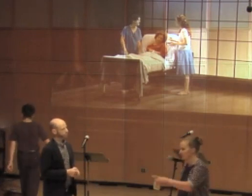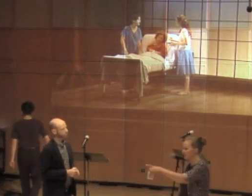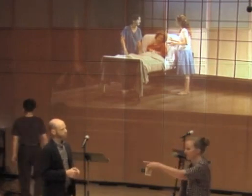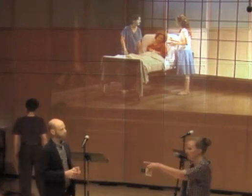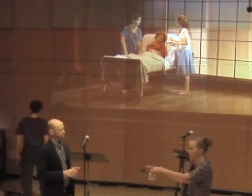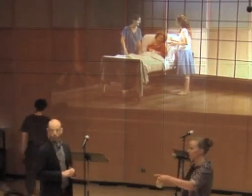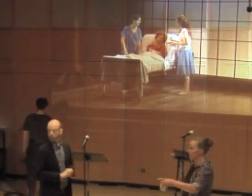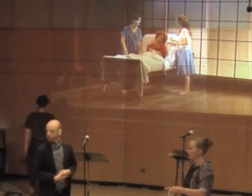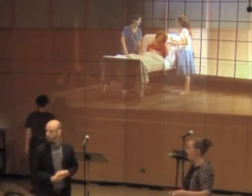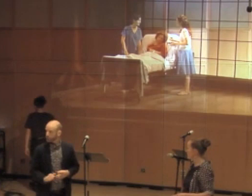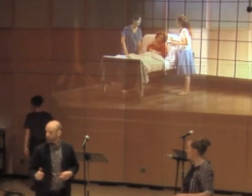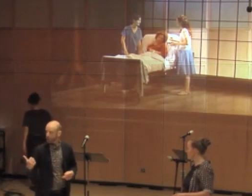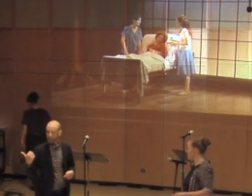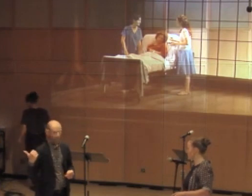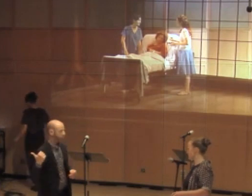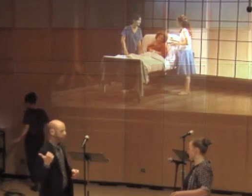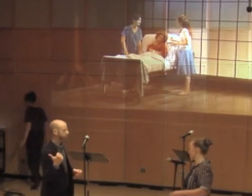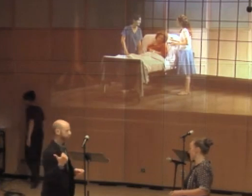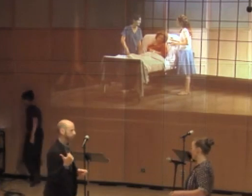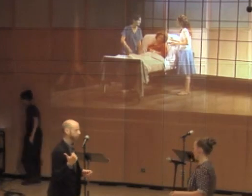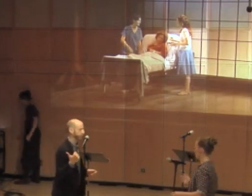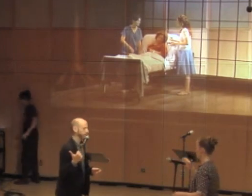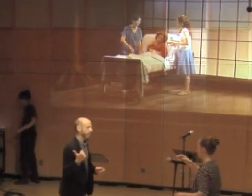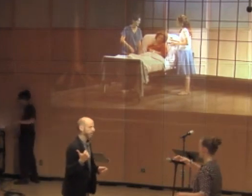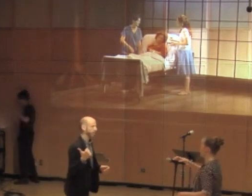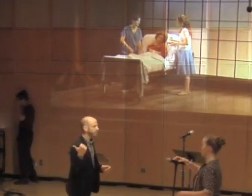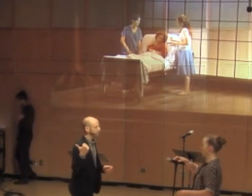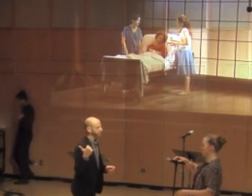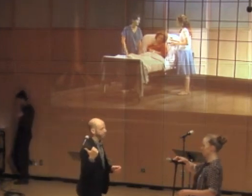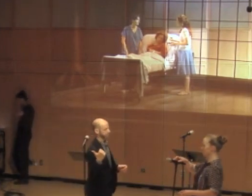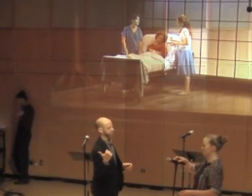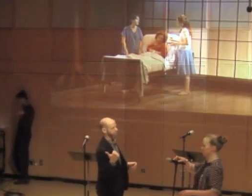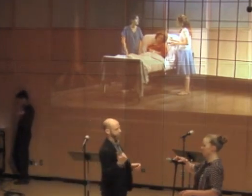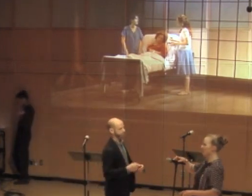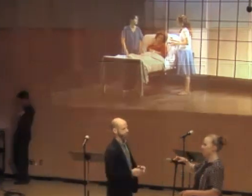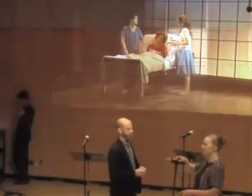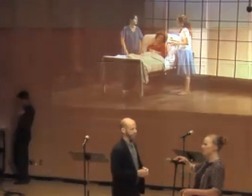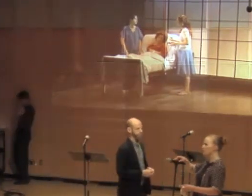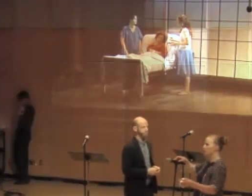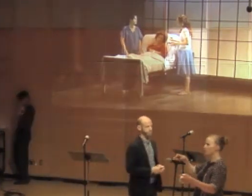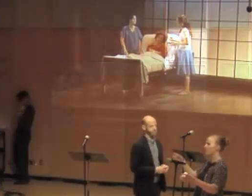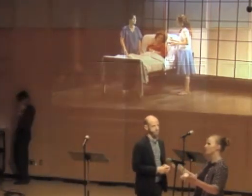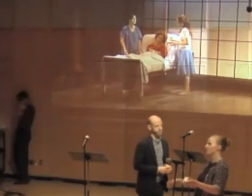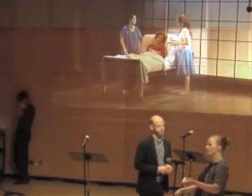but is there enough food for audiences yeah that's for